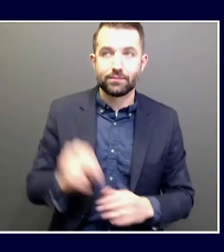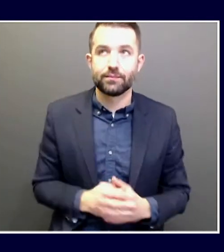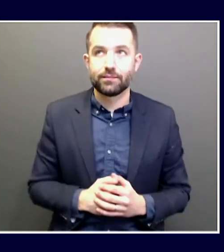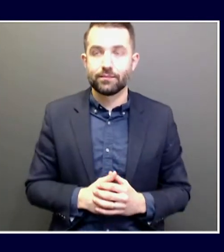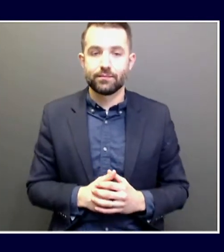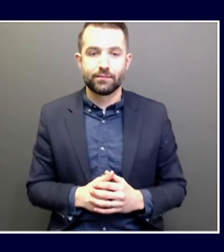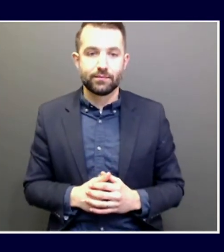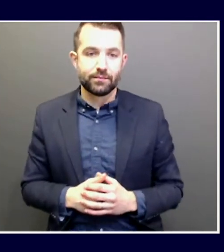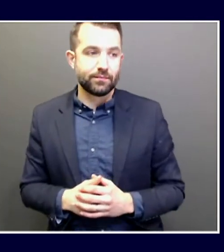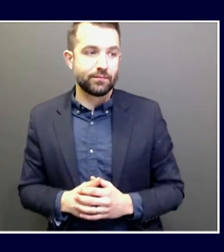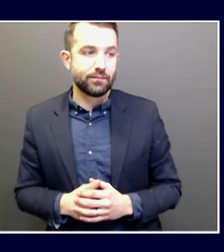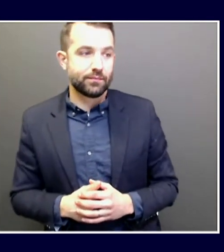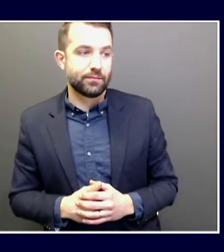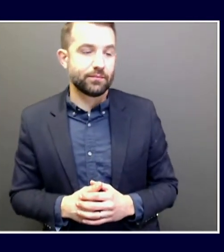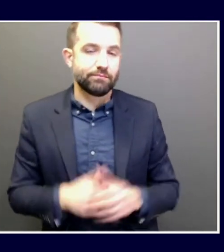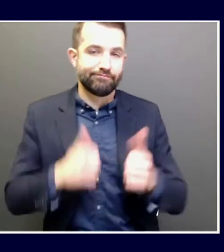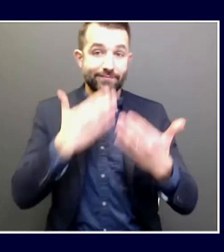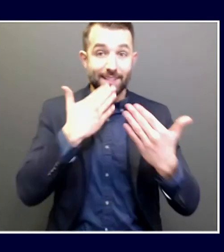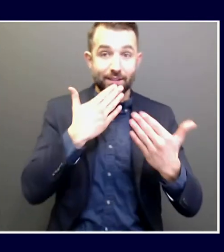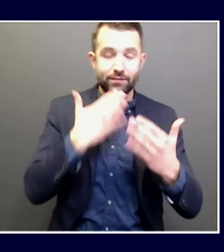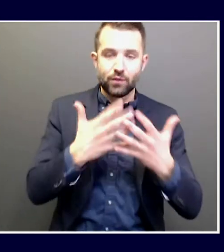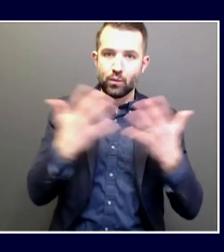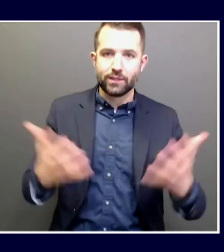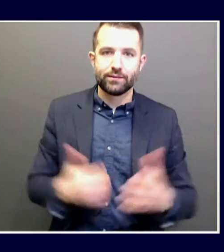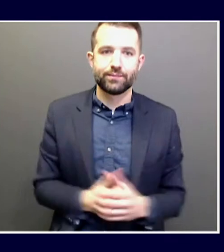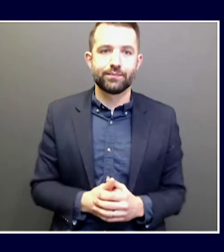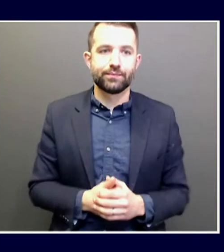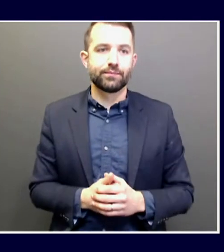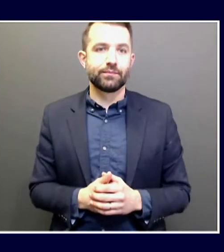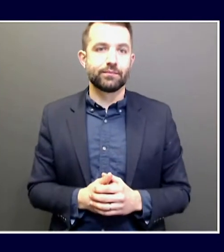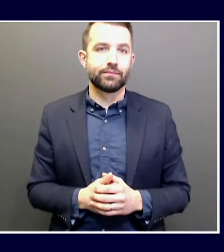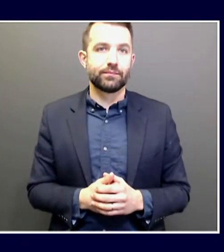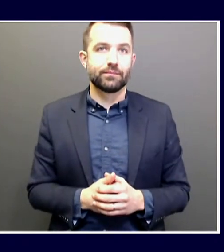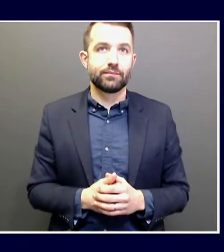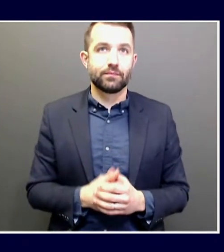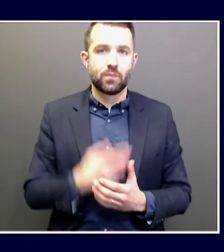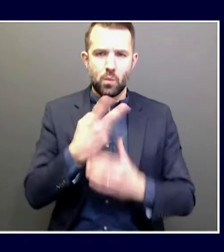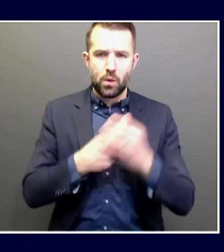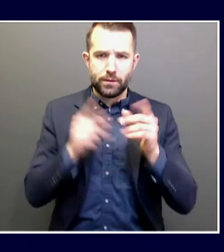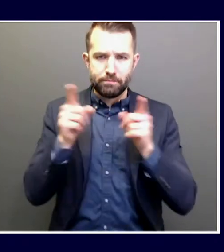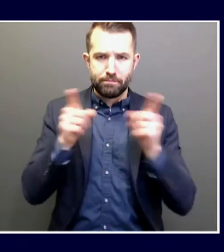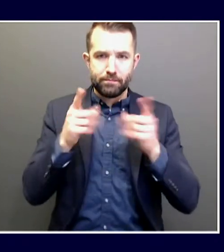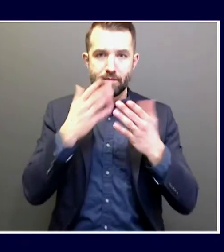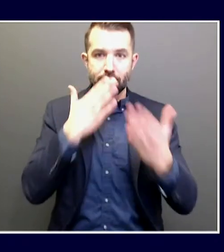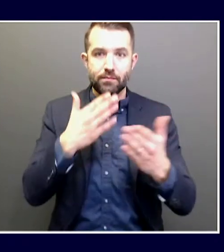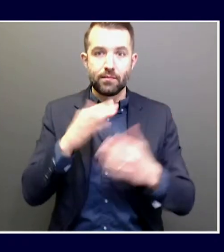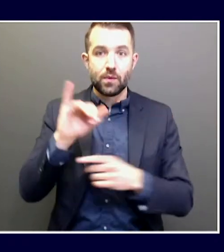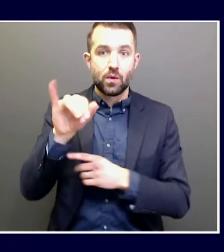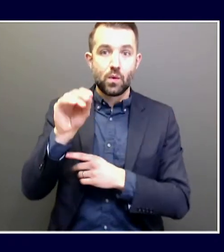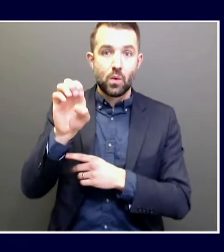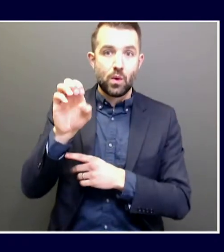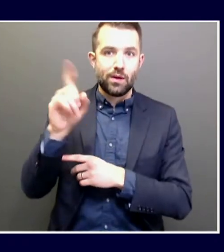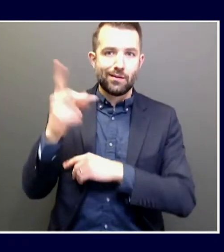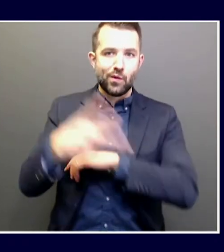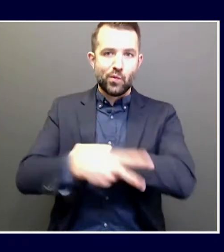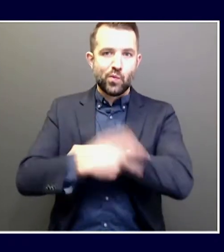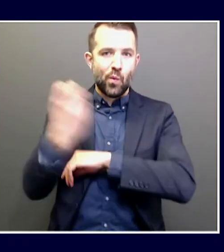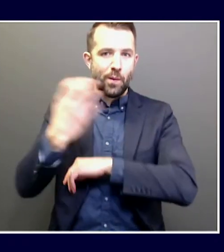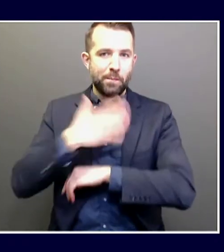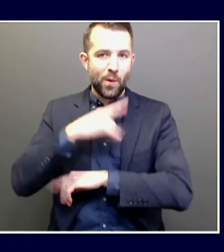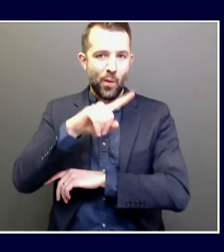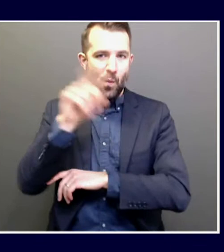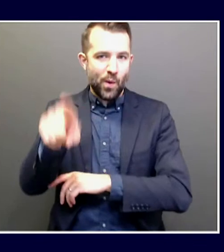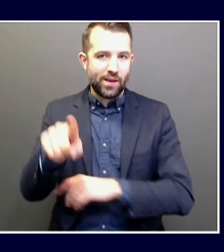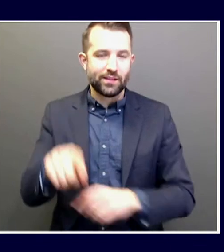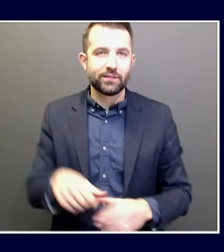Great. Thank you very much. Hi, Dr. Shah, Commissioner. Joe beat me to the question about what percentage of schools have universal